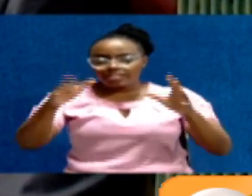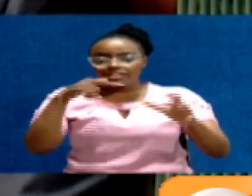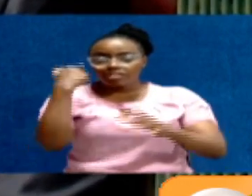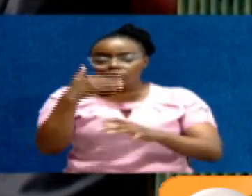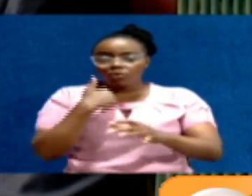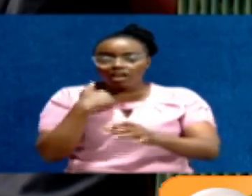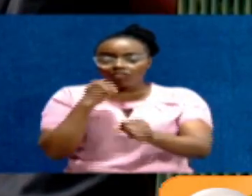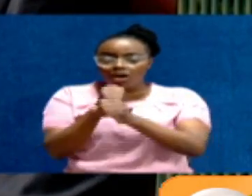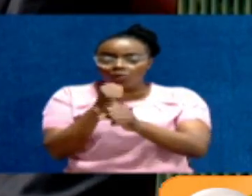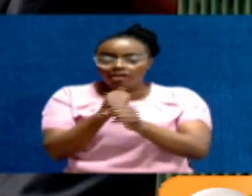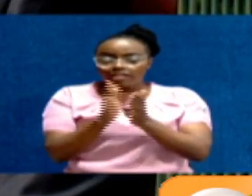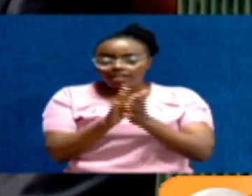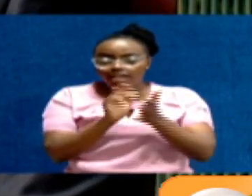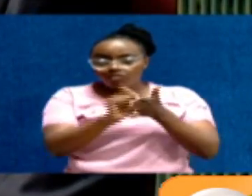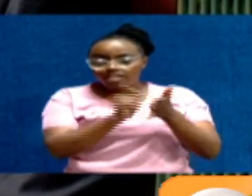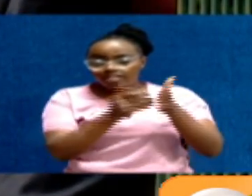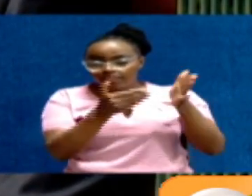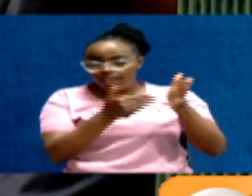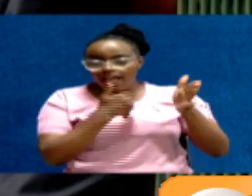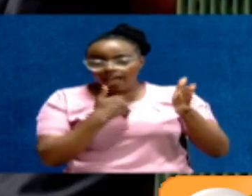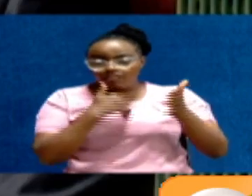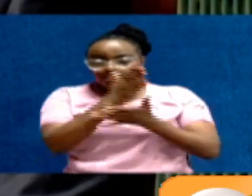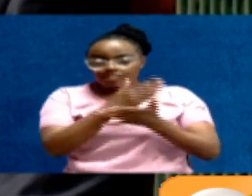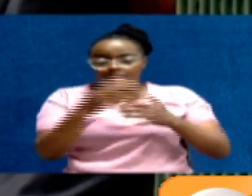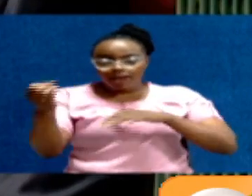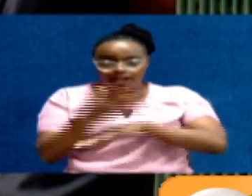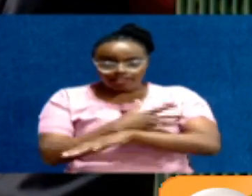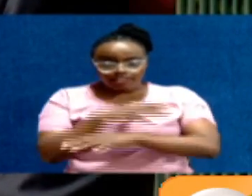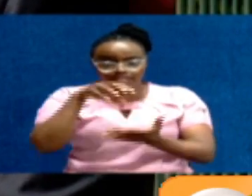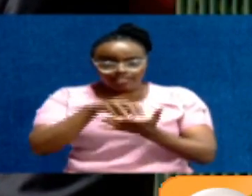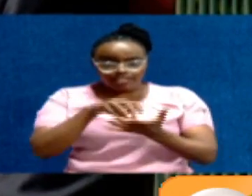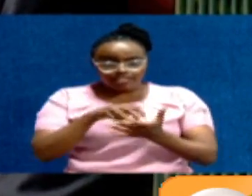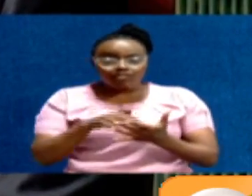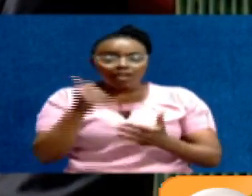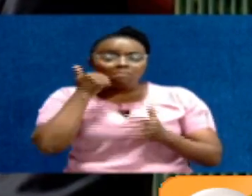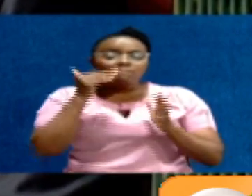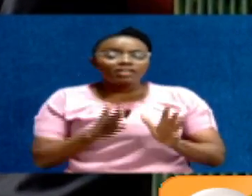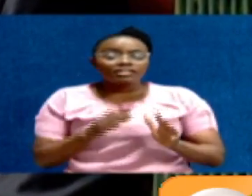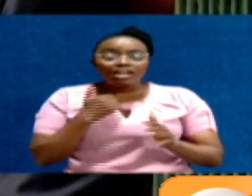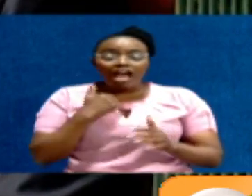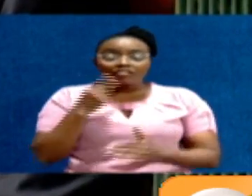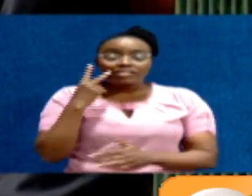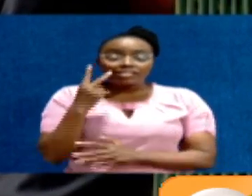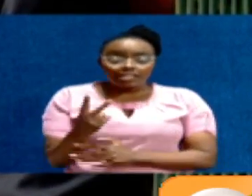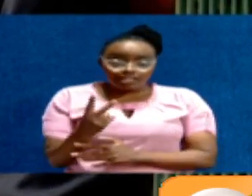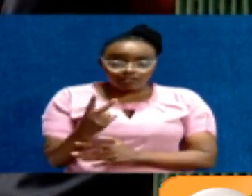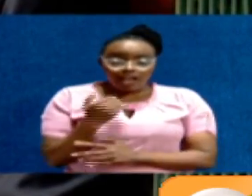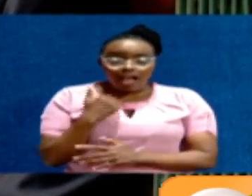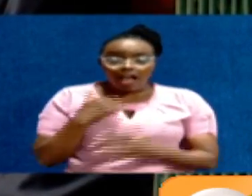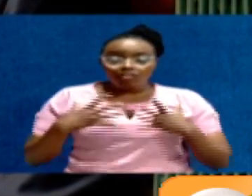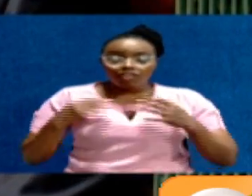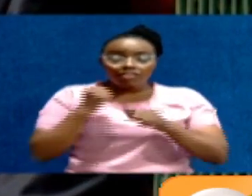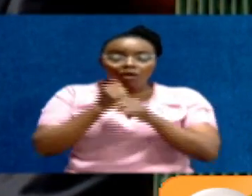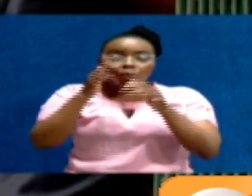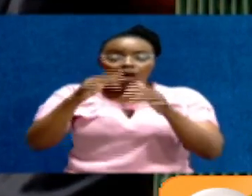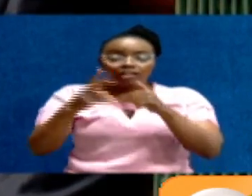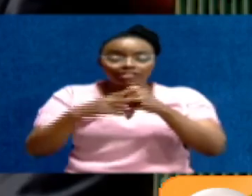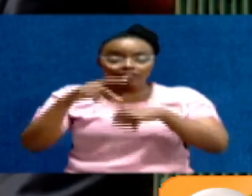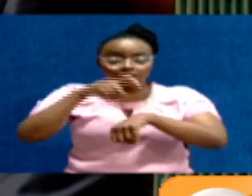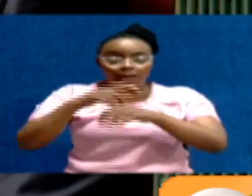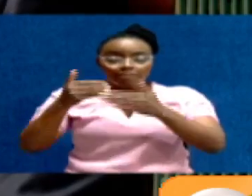who have documented that in some cancer cases, a patient will have seen a health worker up to 7